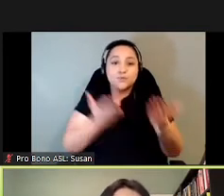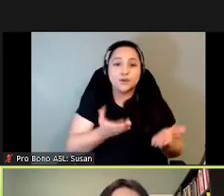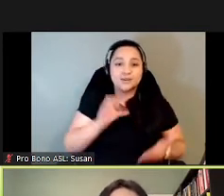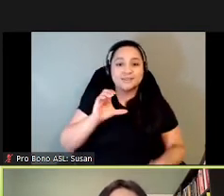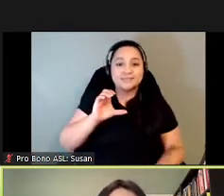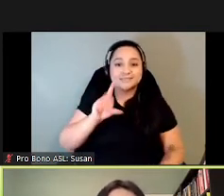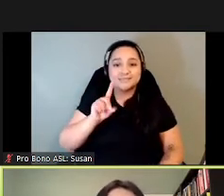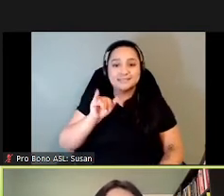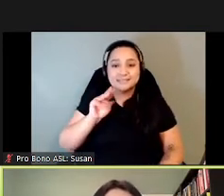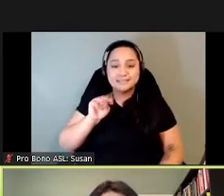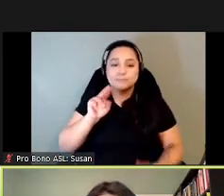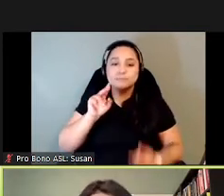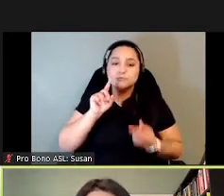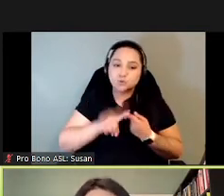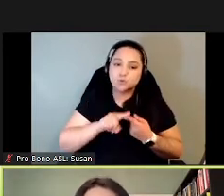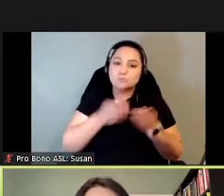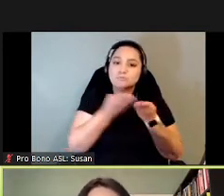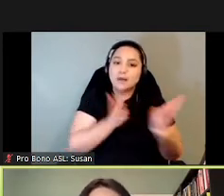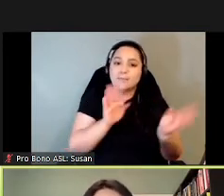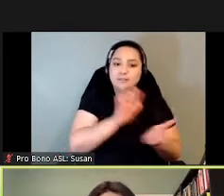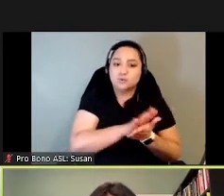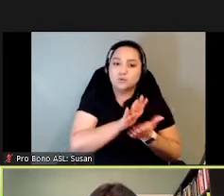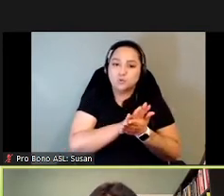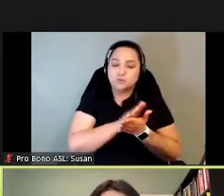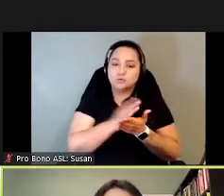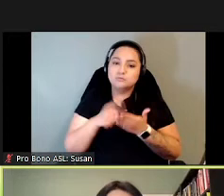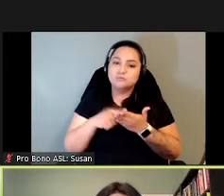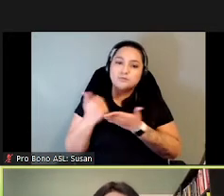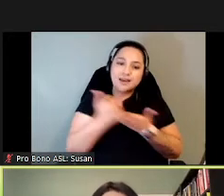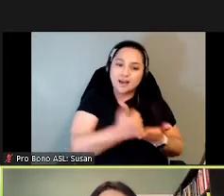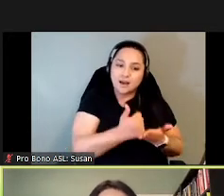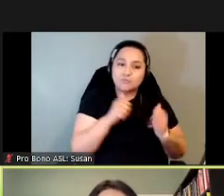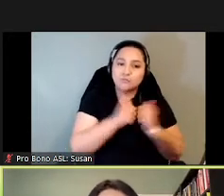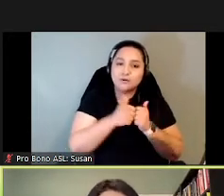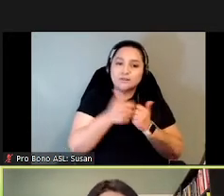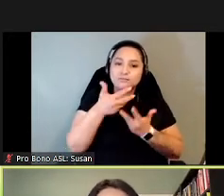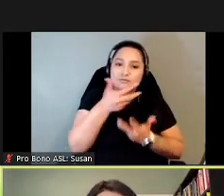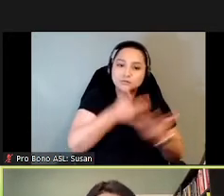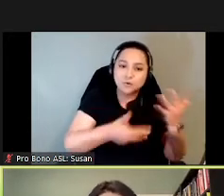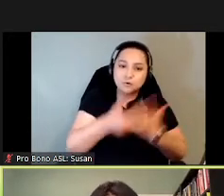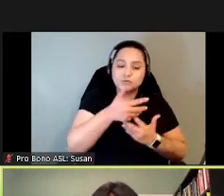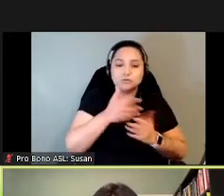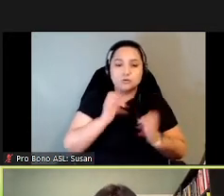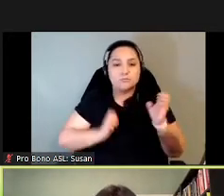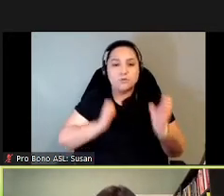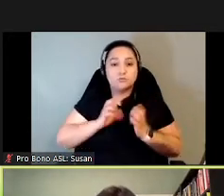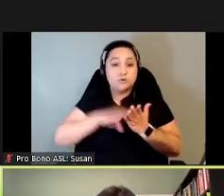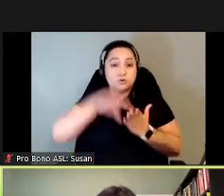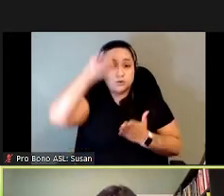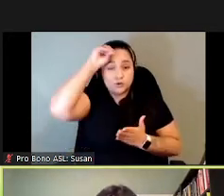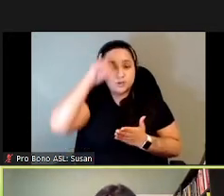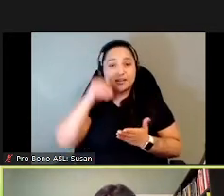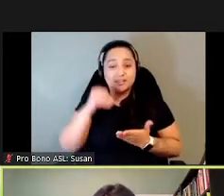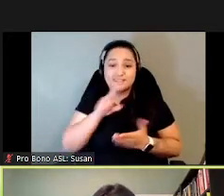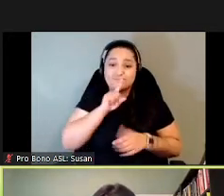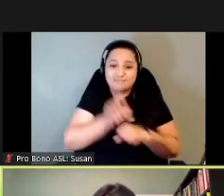learning. And this is also already starting to happen.